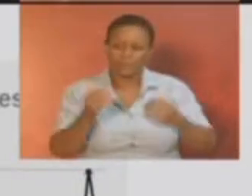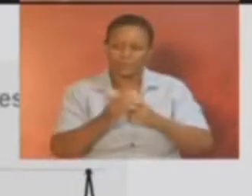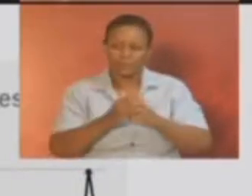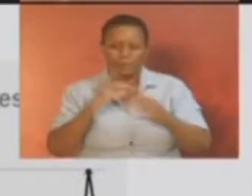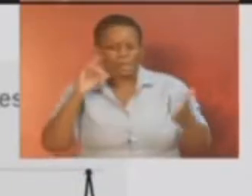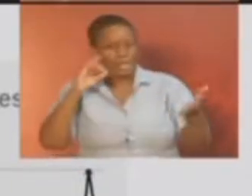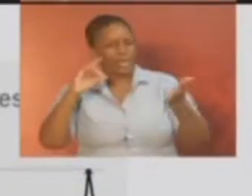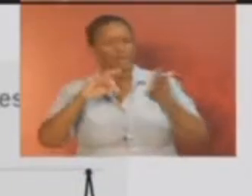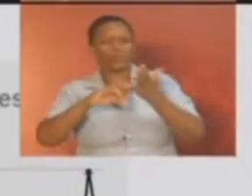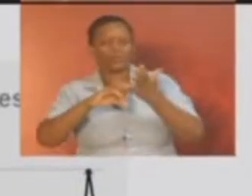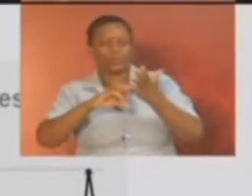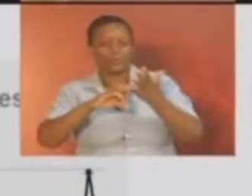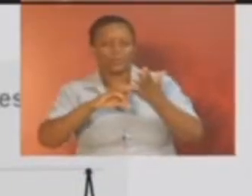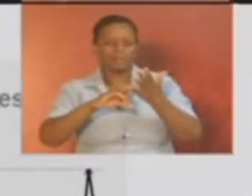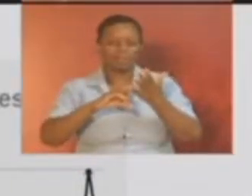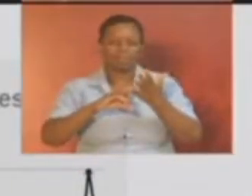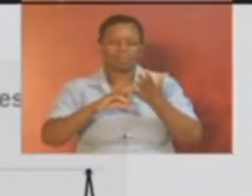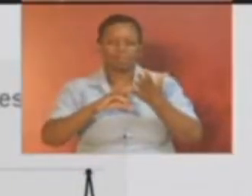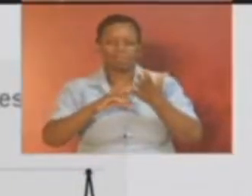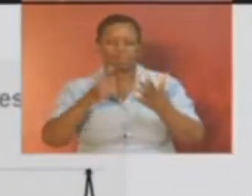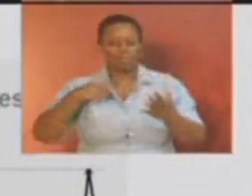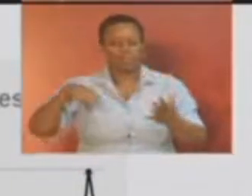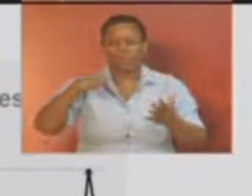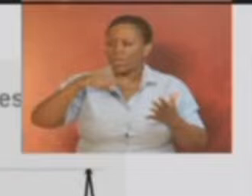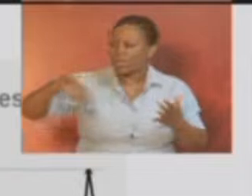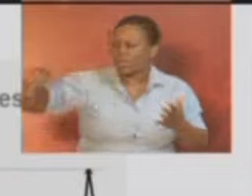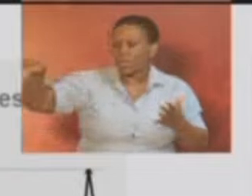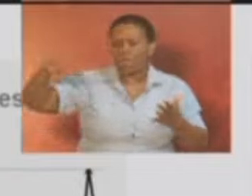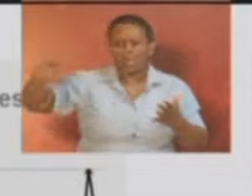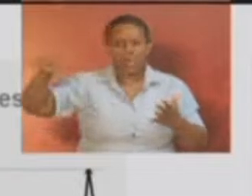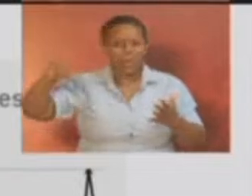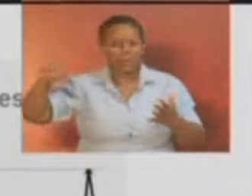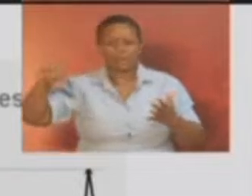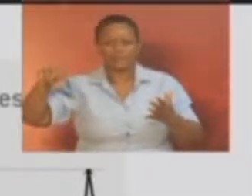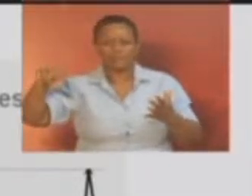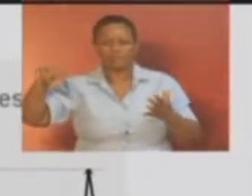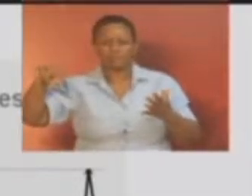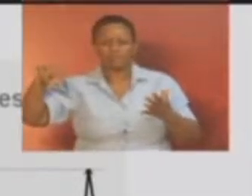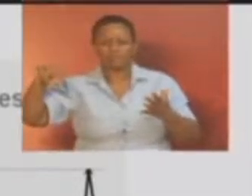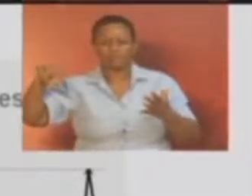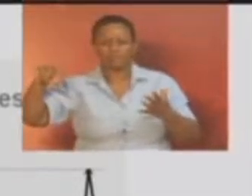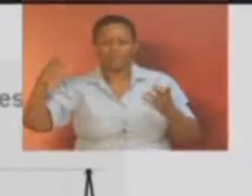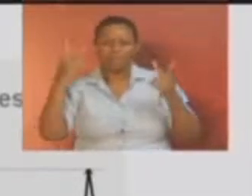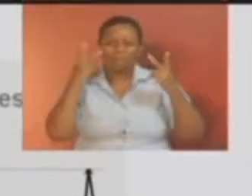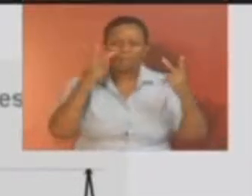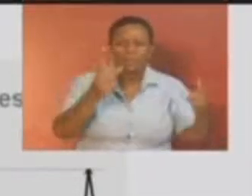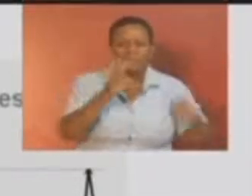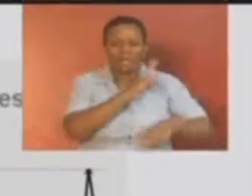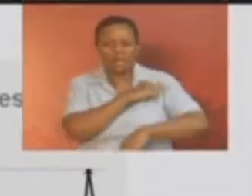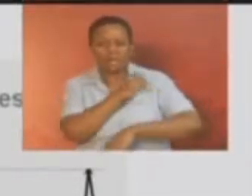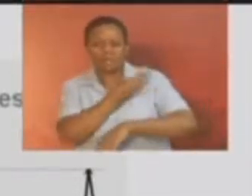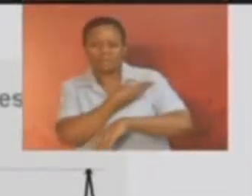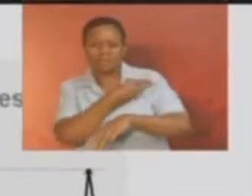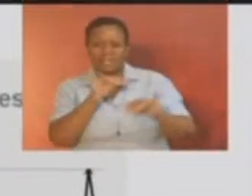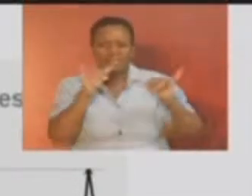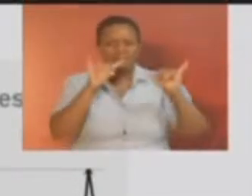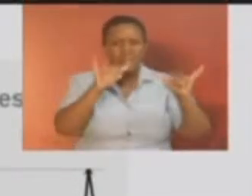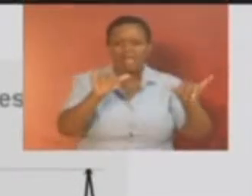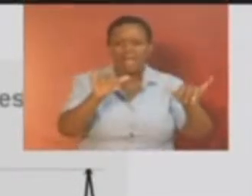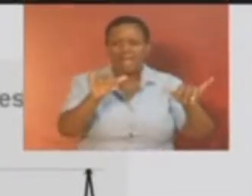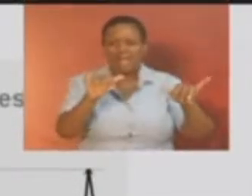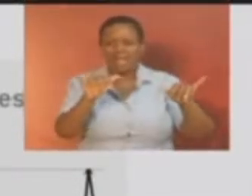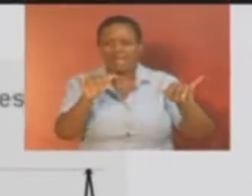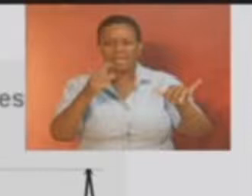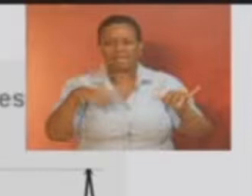of the admissions that we are looking at. And when we look at the admissions and discharges there's a